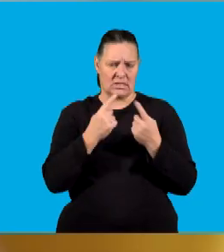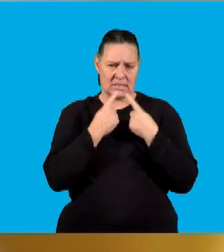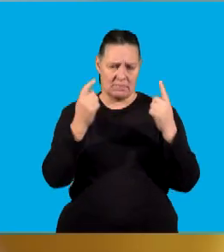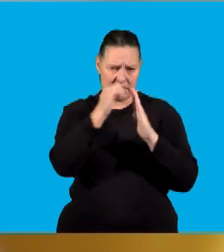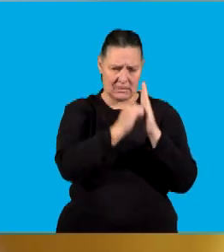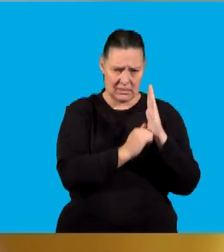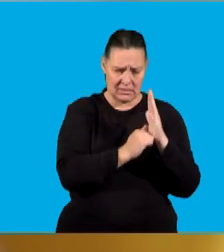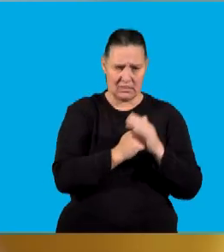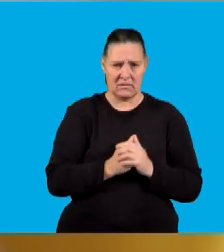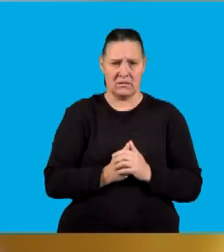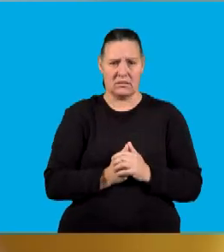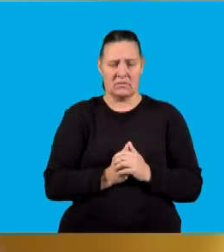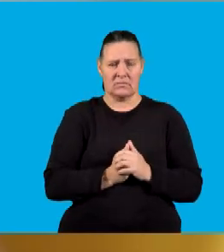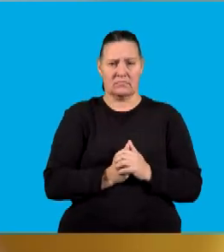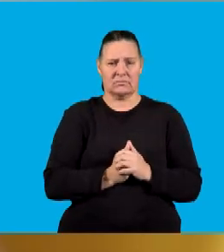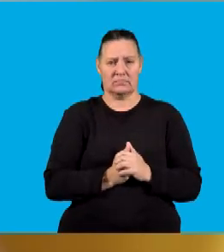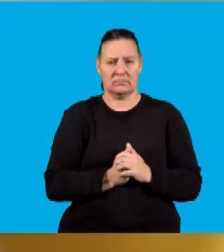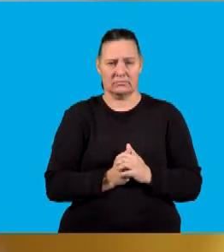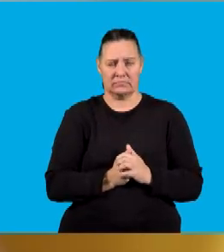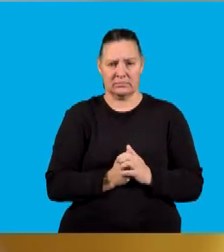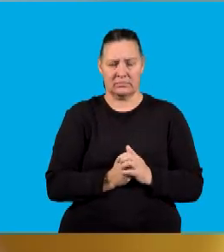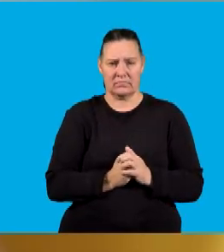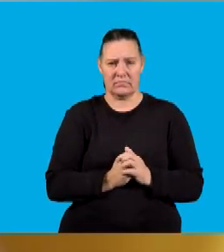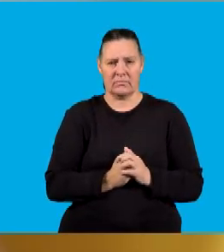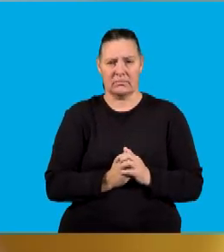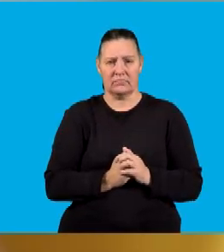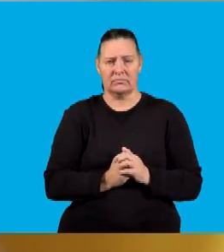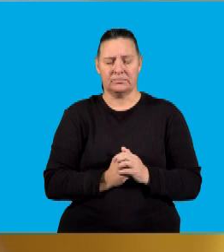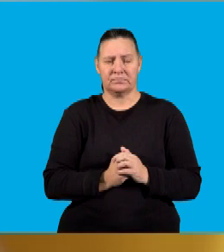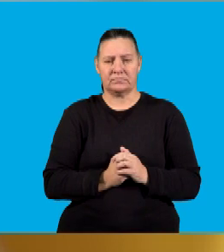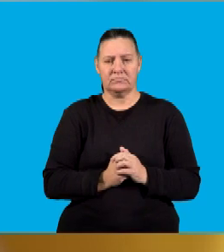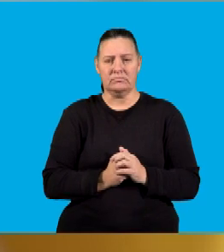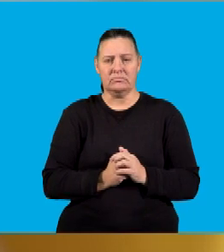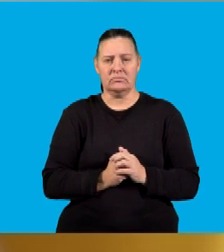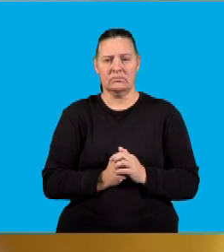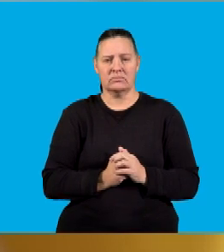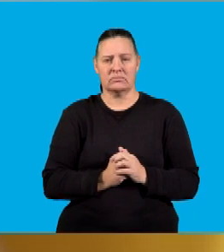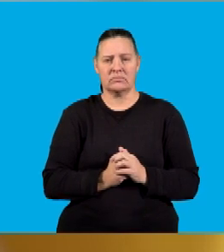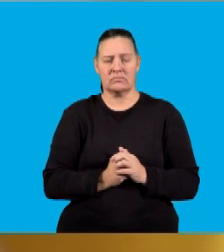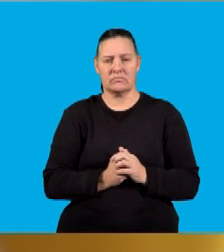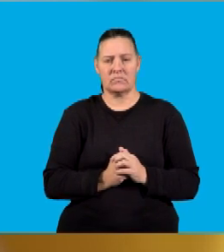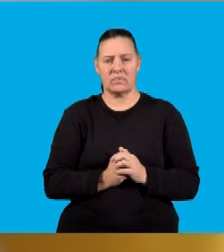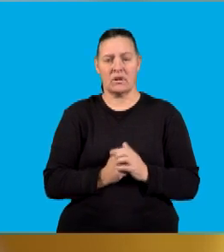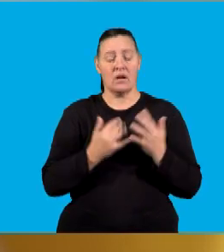assets, which is then equal to your owner's equity and liabilities.